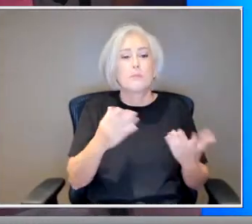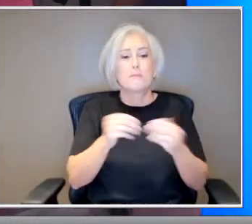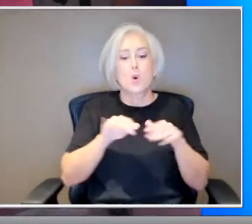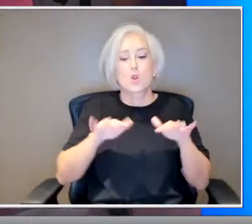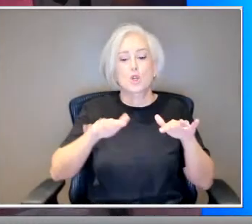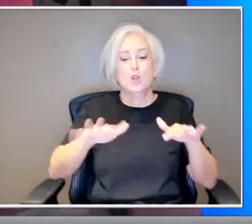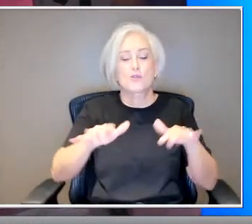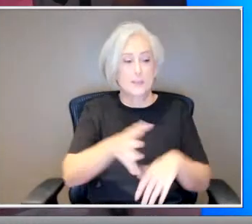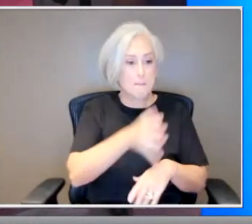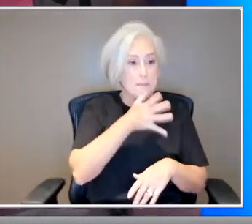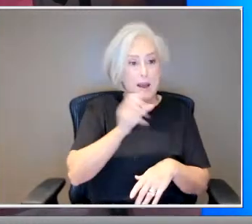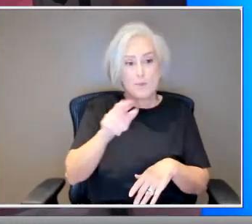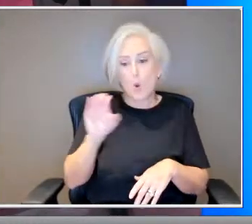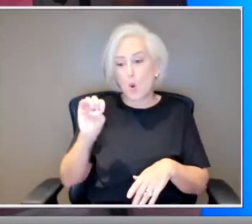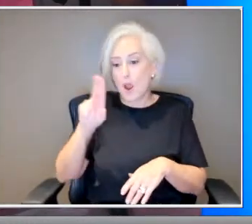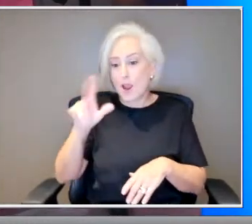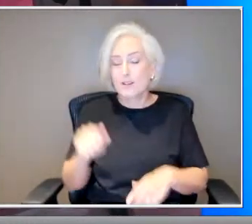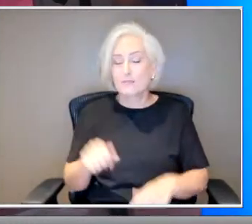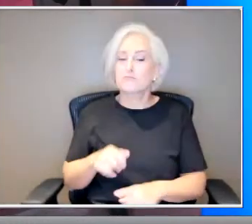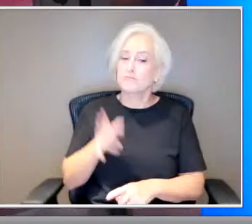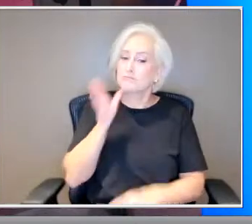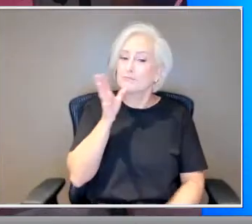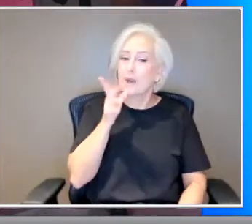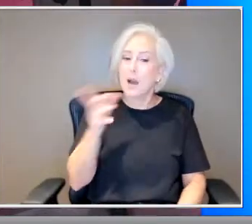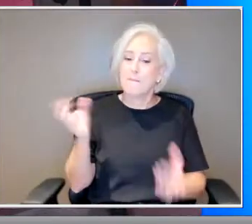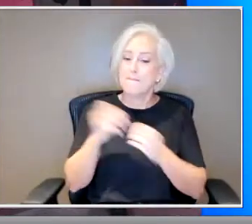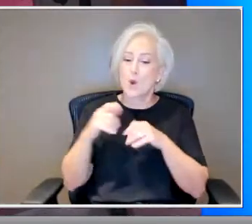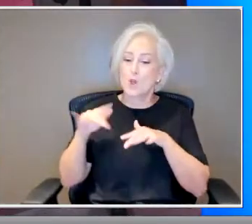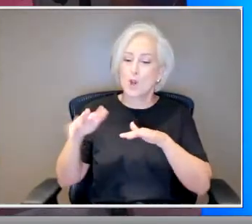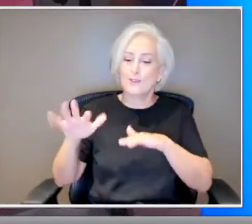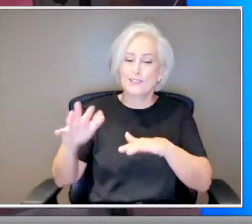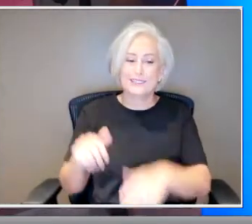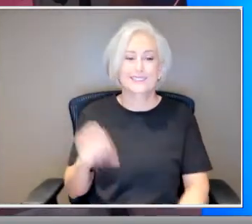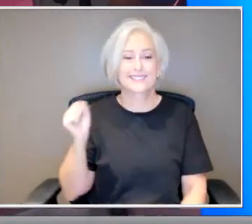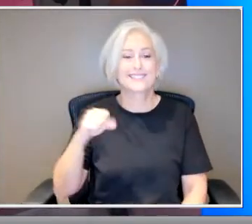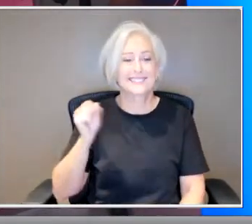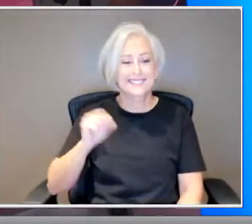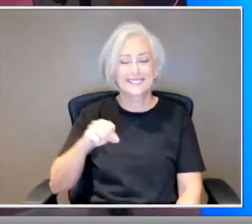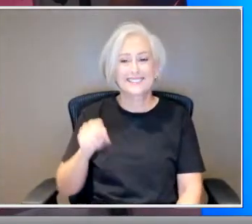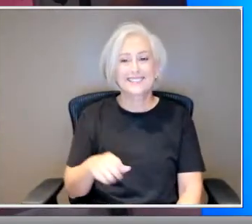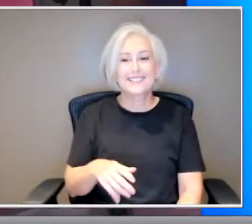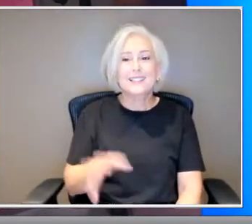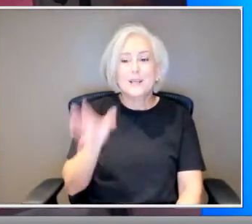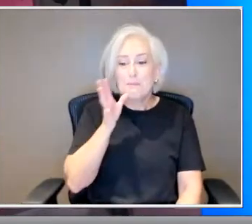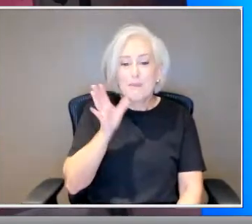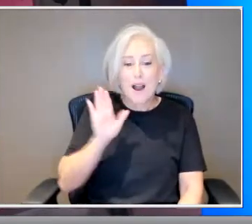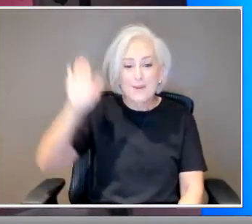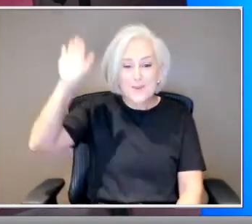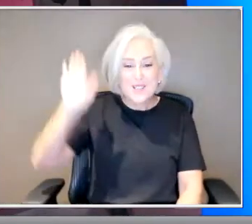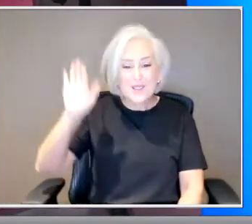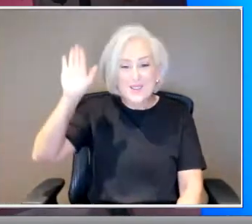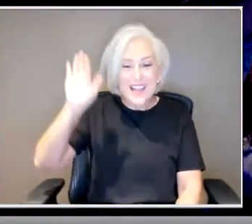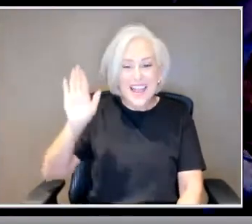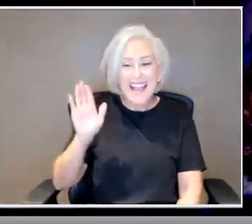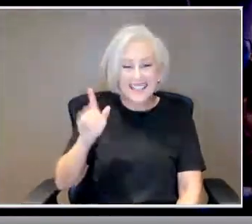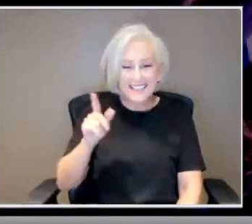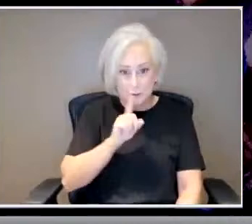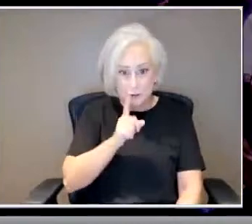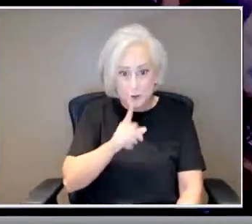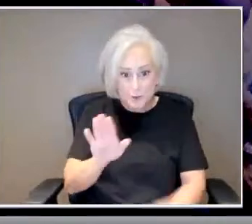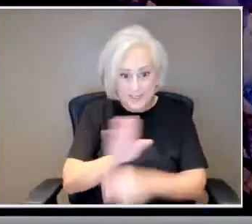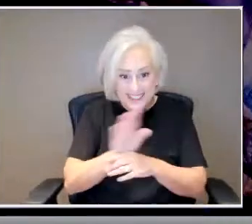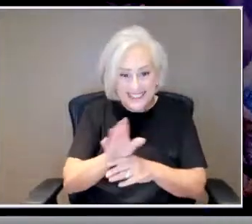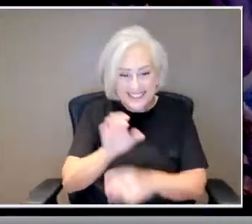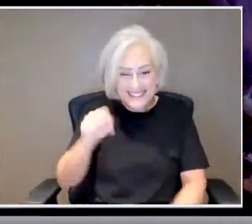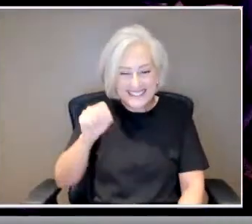Mom. Erica, is that true? yes. Yeah. Well, and she's Mom, raise your hand in the controller if that's true. If that's true.